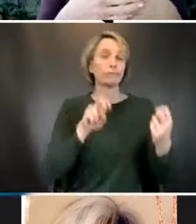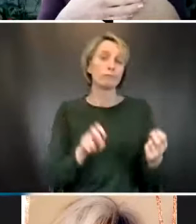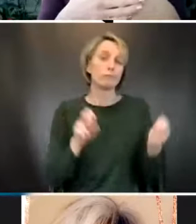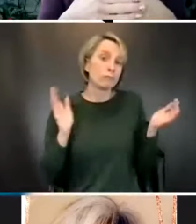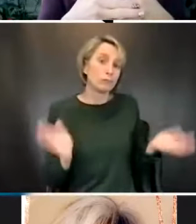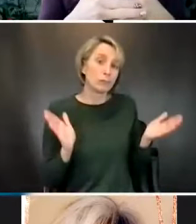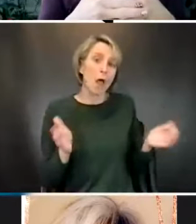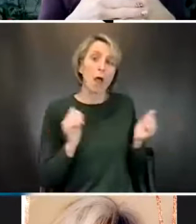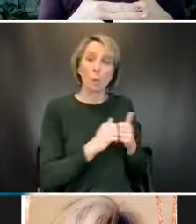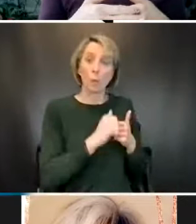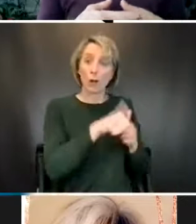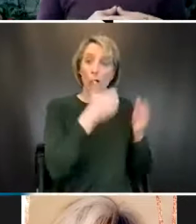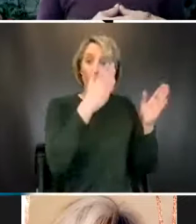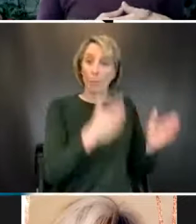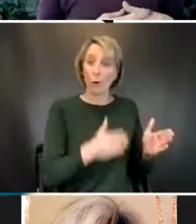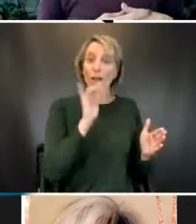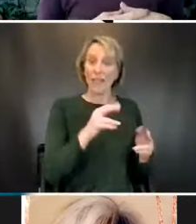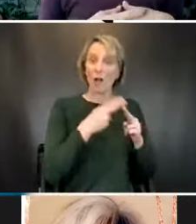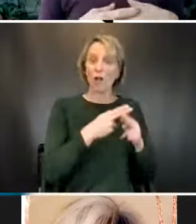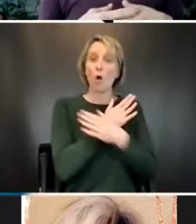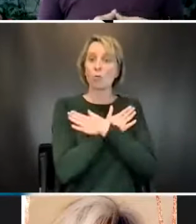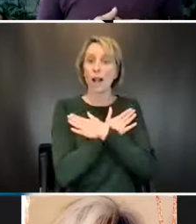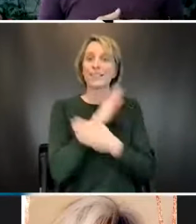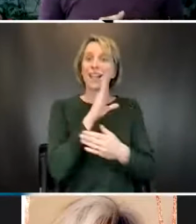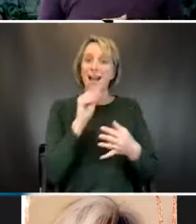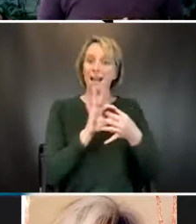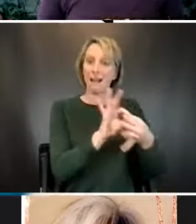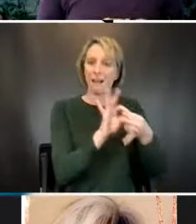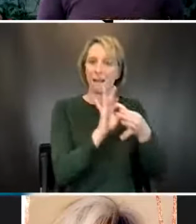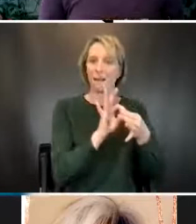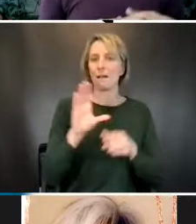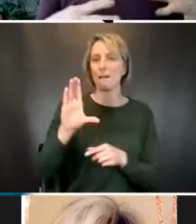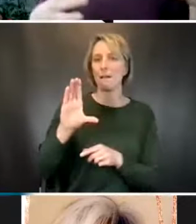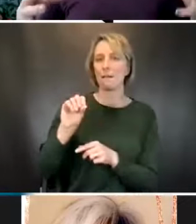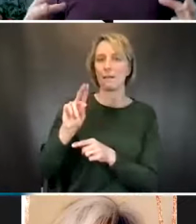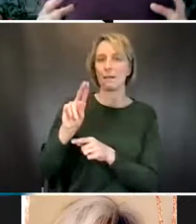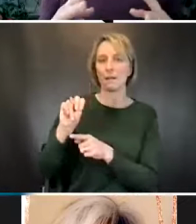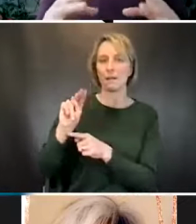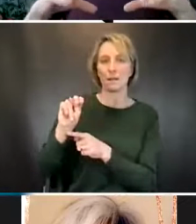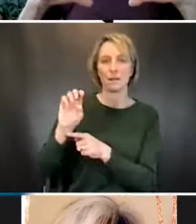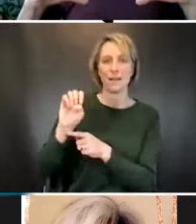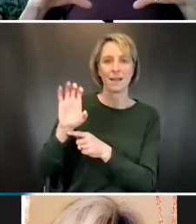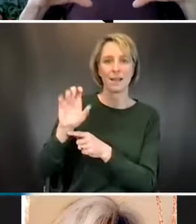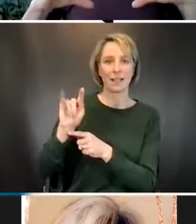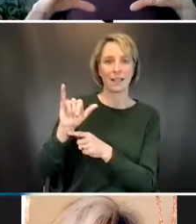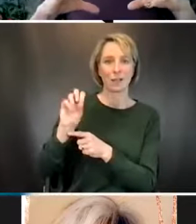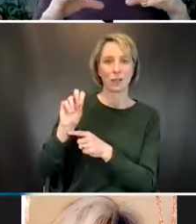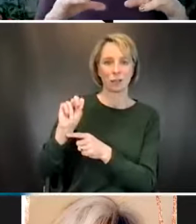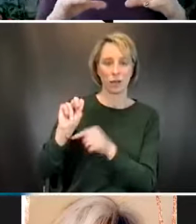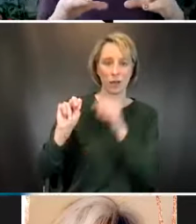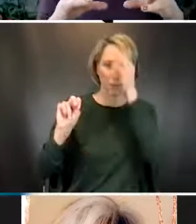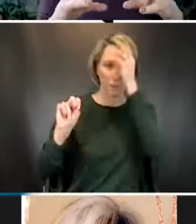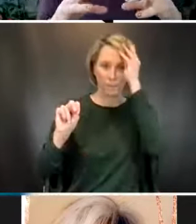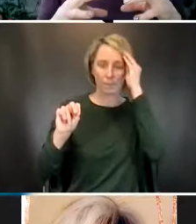also considered connecting, any kind of connection. So as long as it's not creating